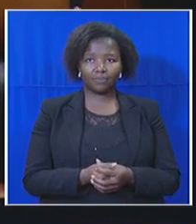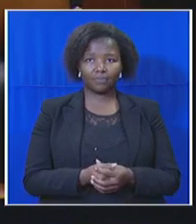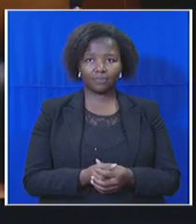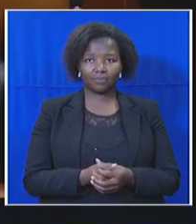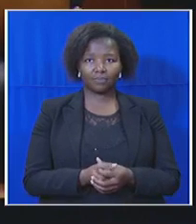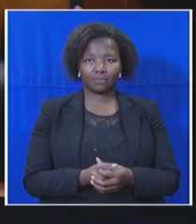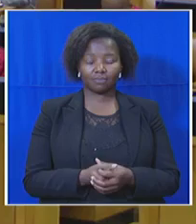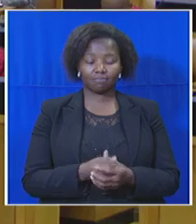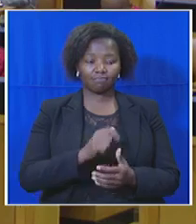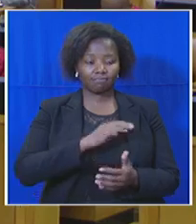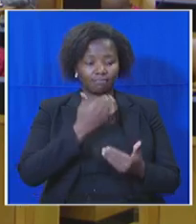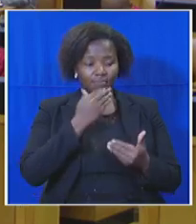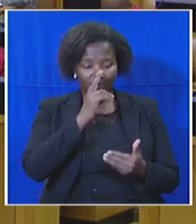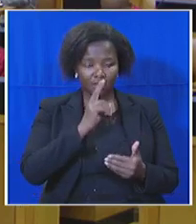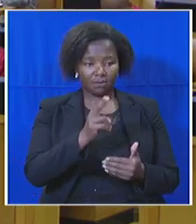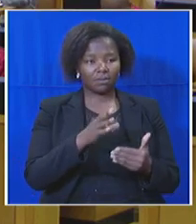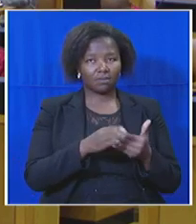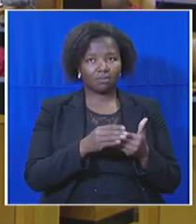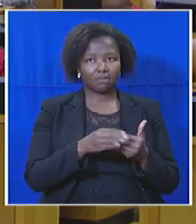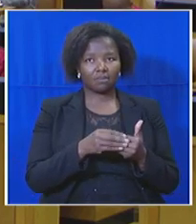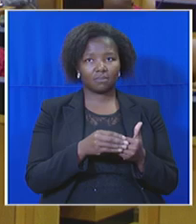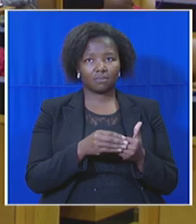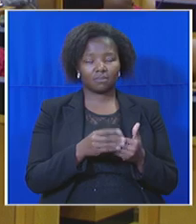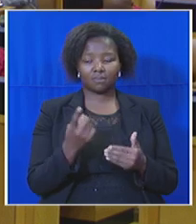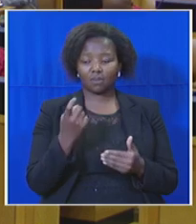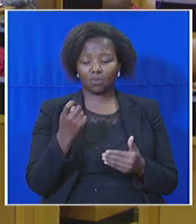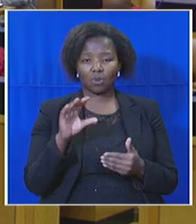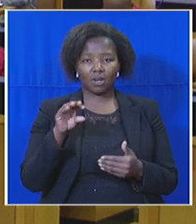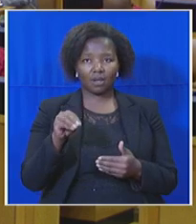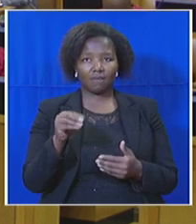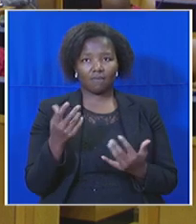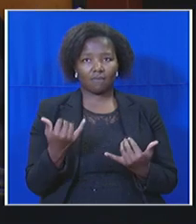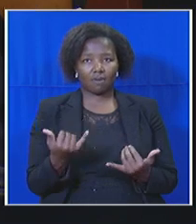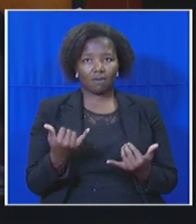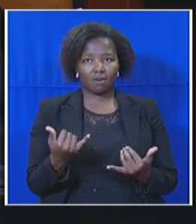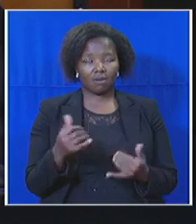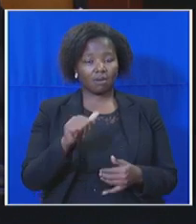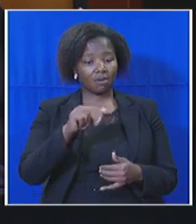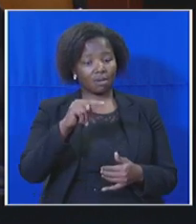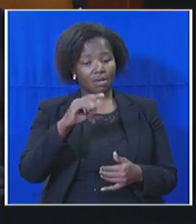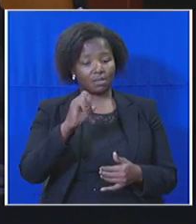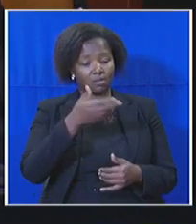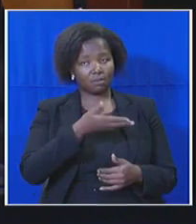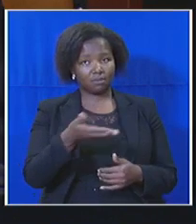Thank you, Honorable Member. There being one slot left, the ANC.